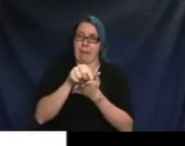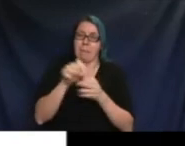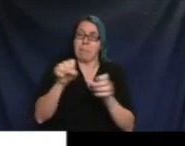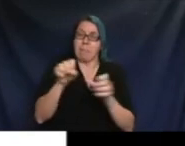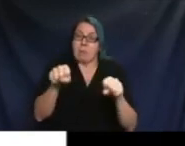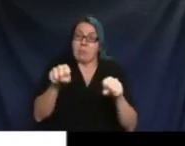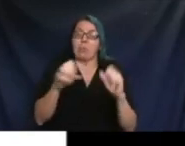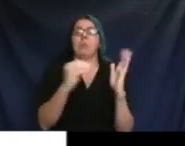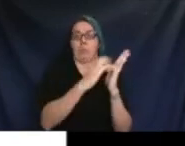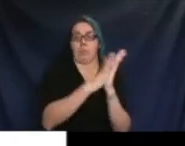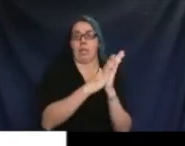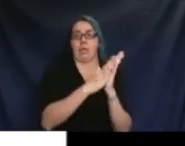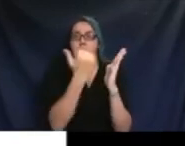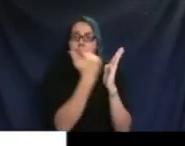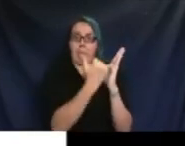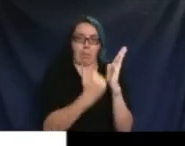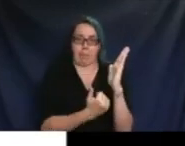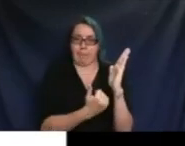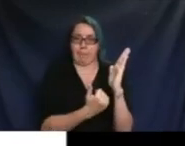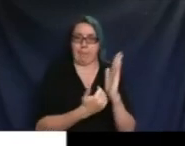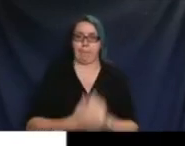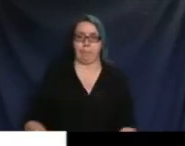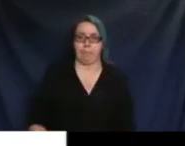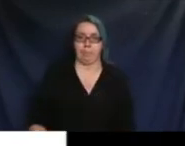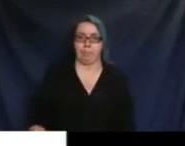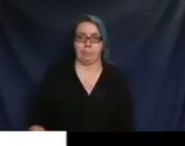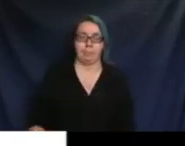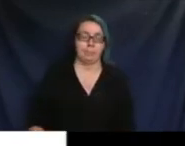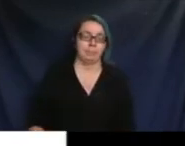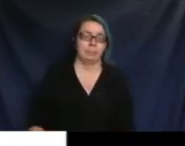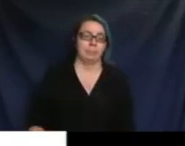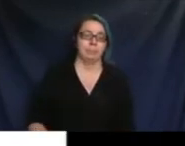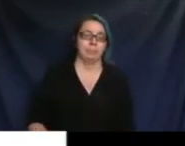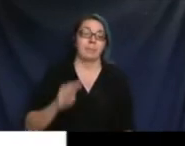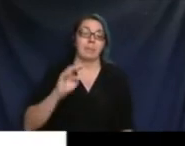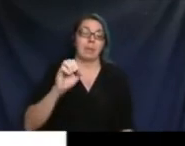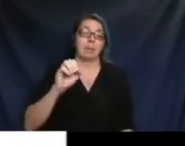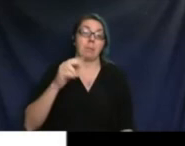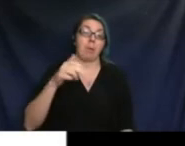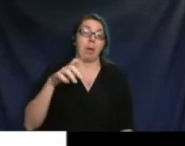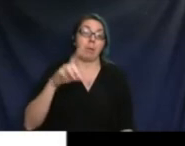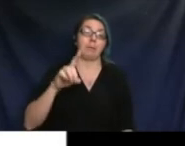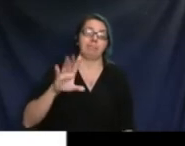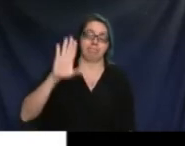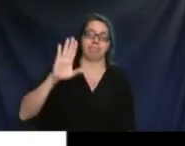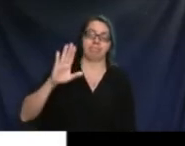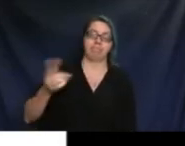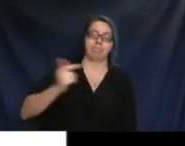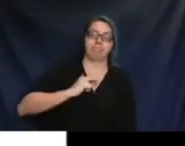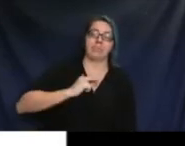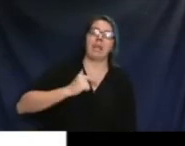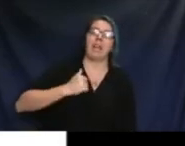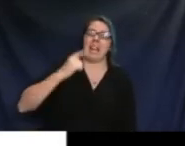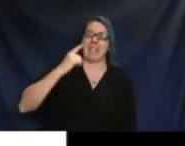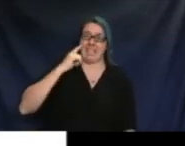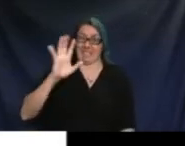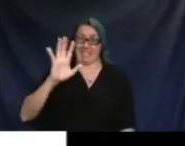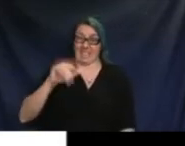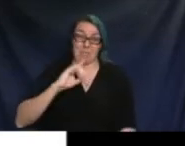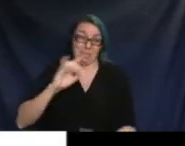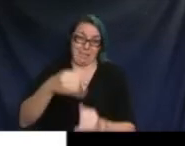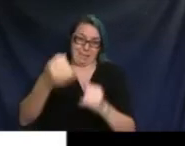Okay, awesome. So this is Mohammed speaking again. I think we're going to wrap up there. If you have any other